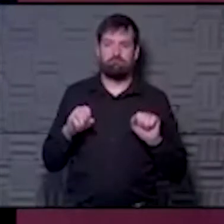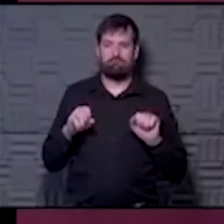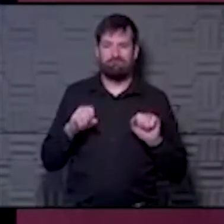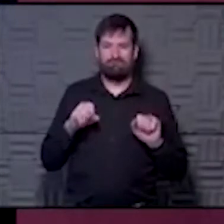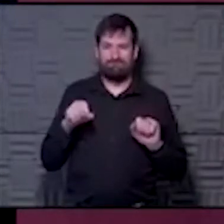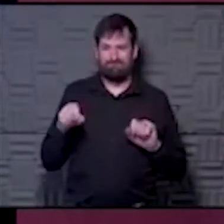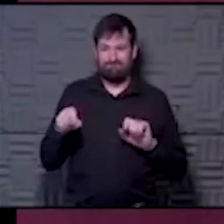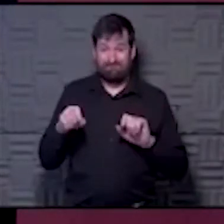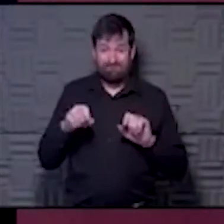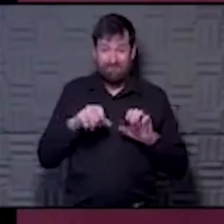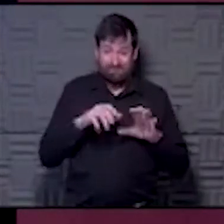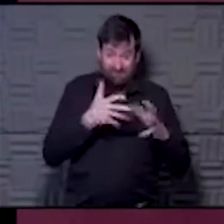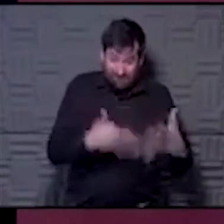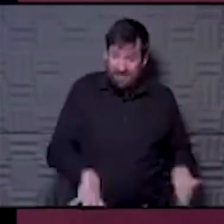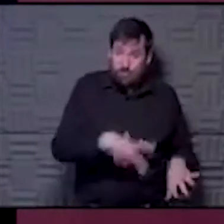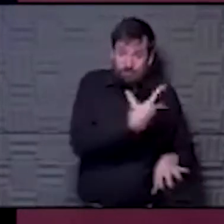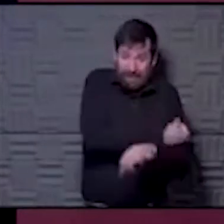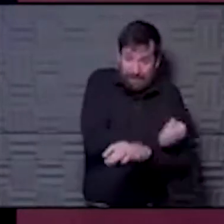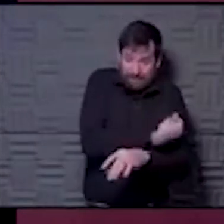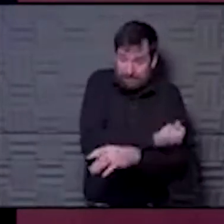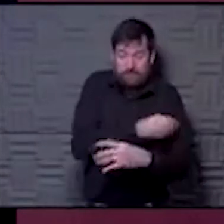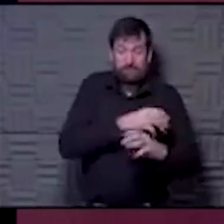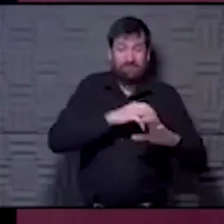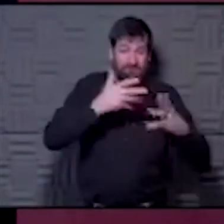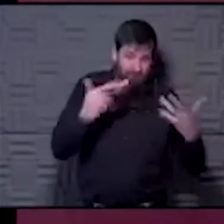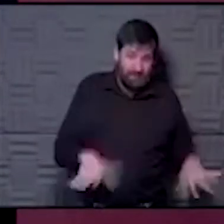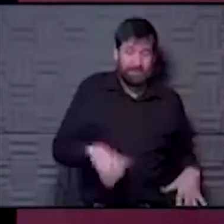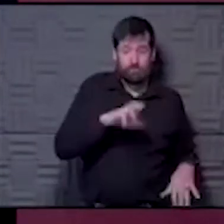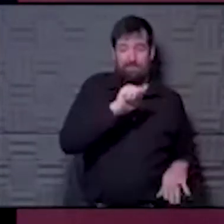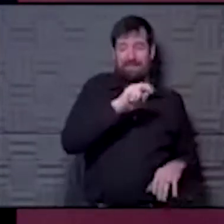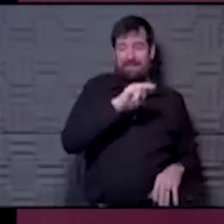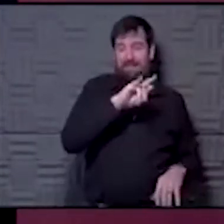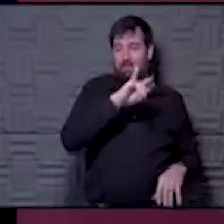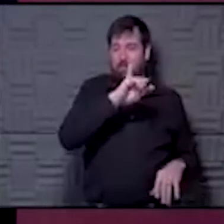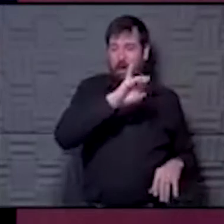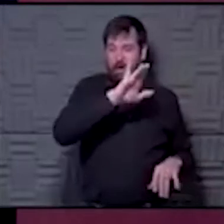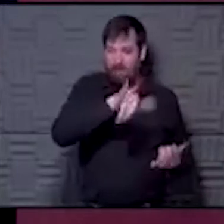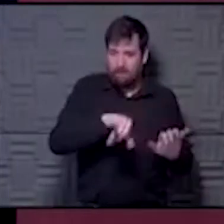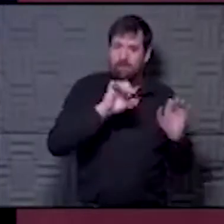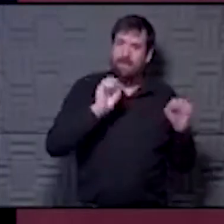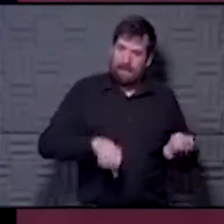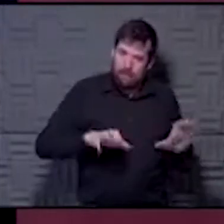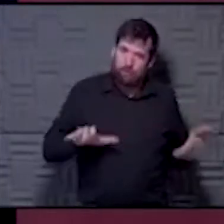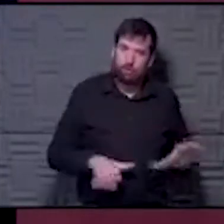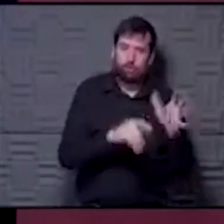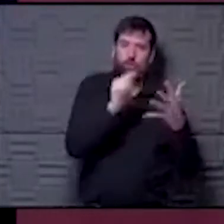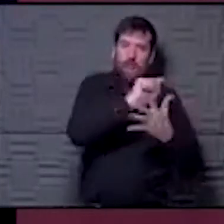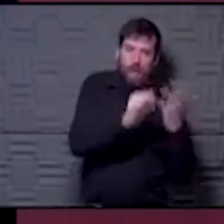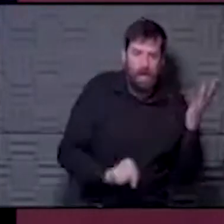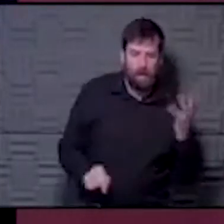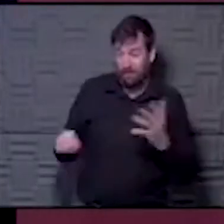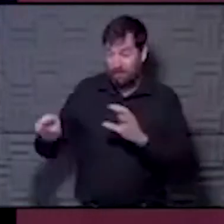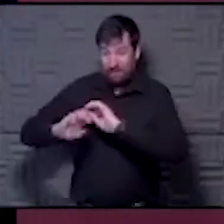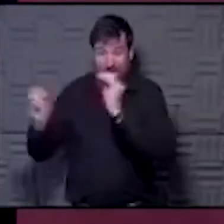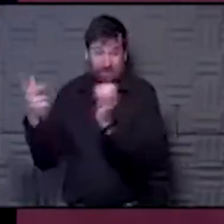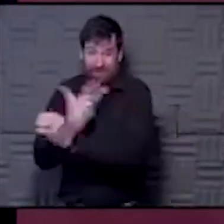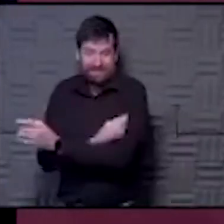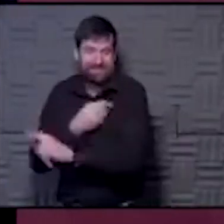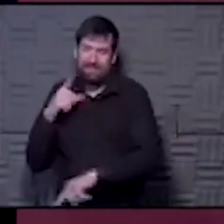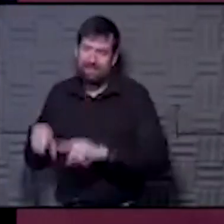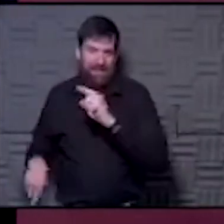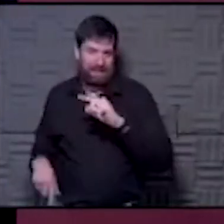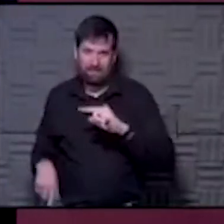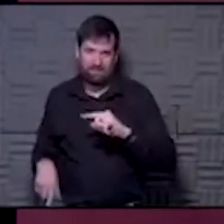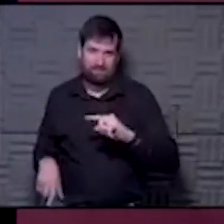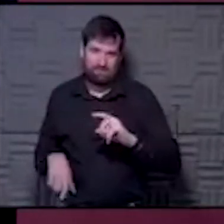unvaccinated can't do, or if you don't have antibodies, and they're going to be healthier, and they're going to be able to get to go in and do do activities,